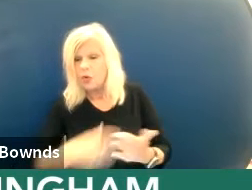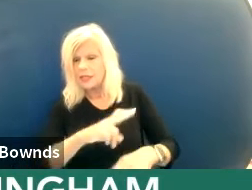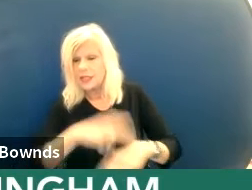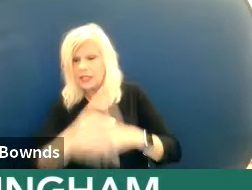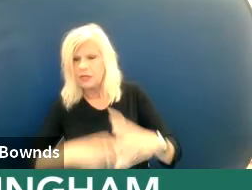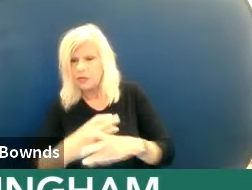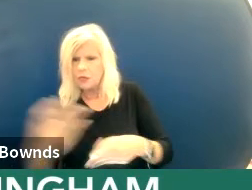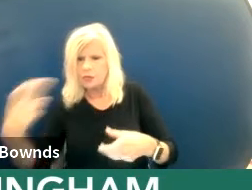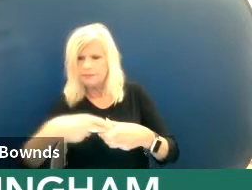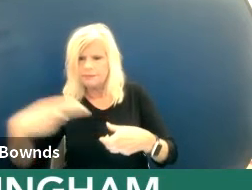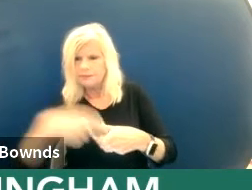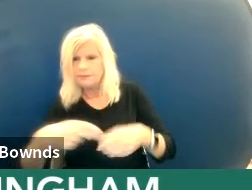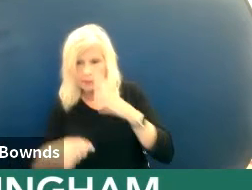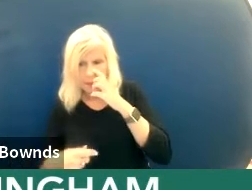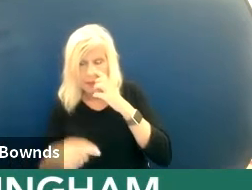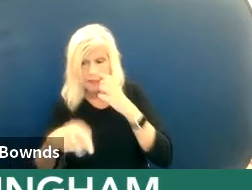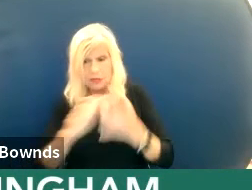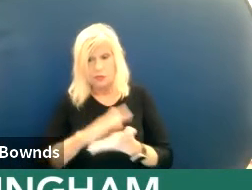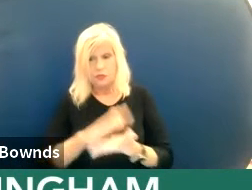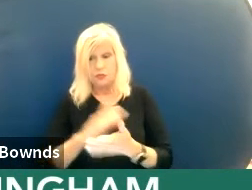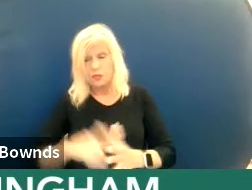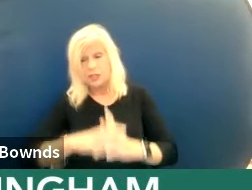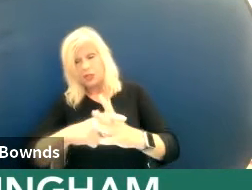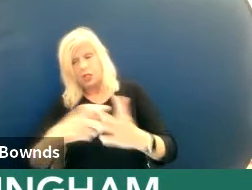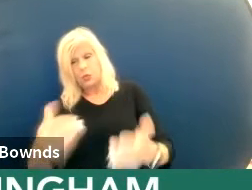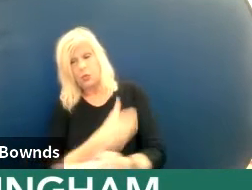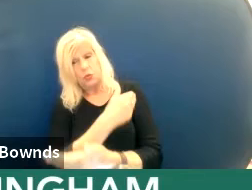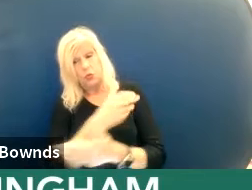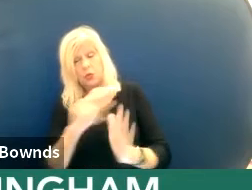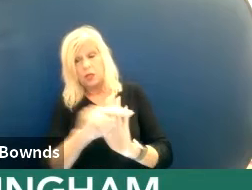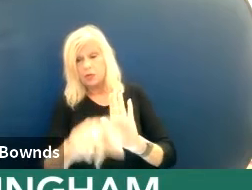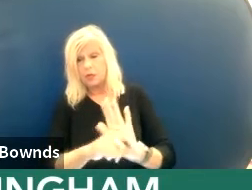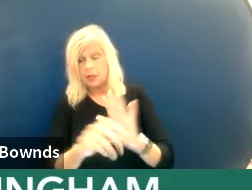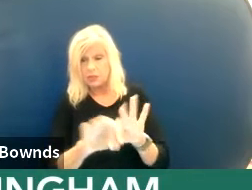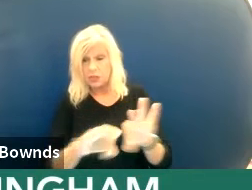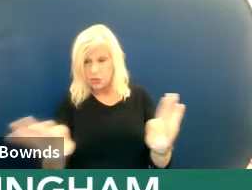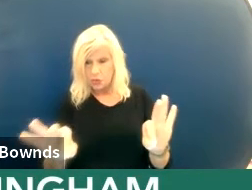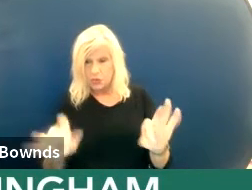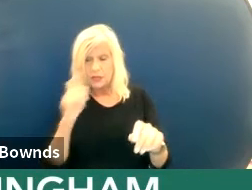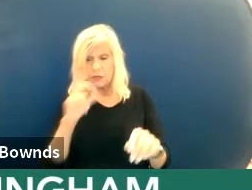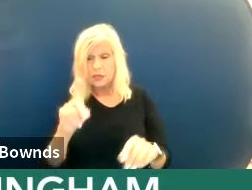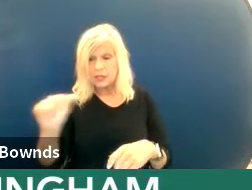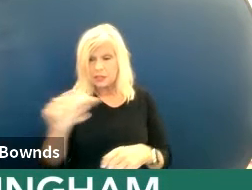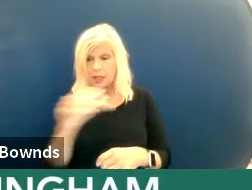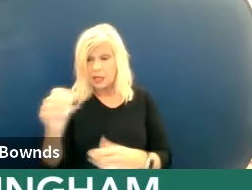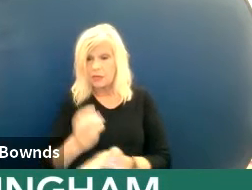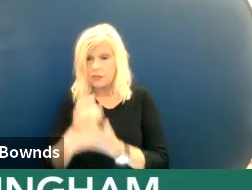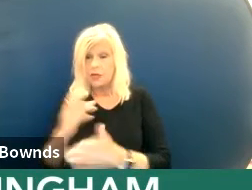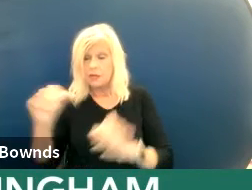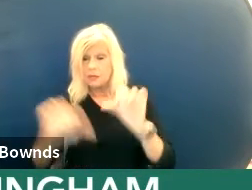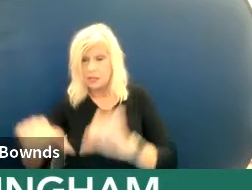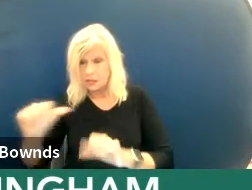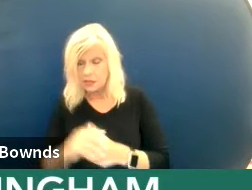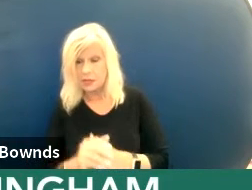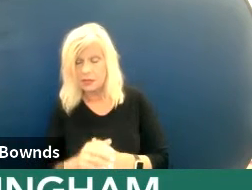world. In the school, we are initiating a new undergraduate degree in Disability and Rehabilitation Sciences.